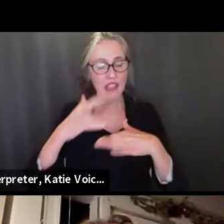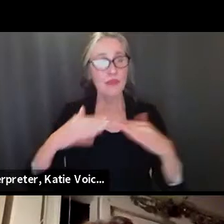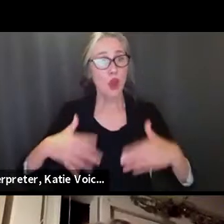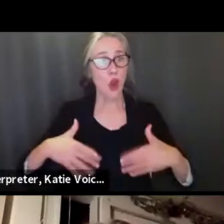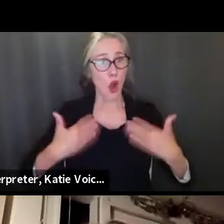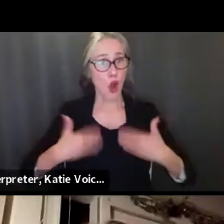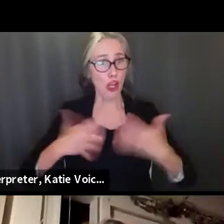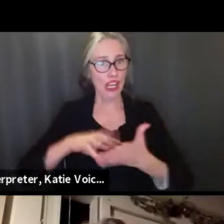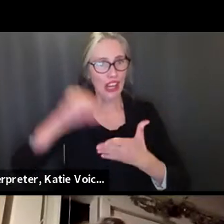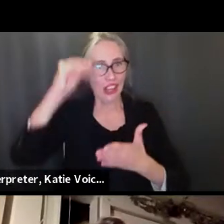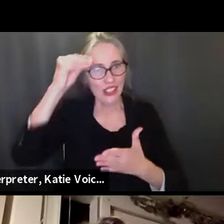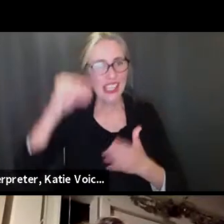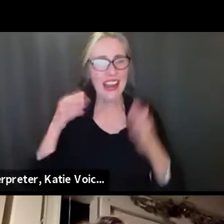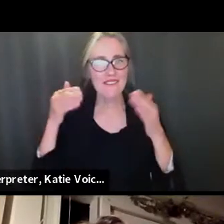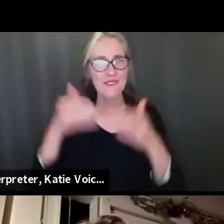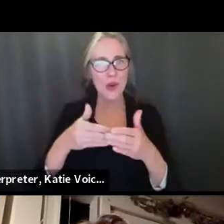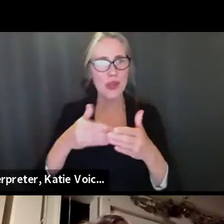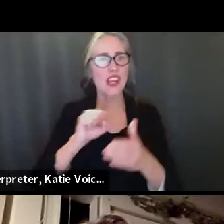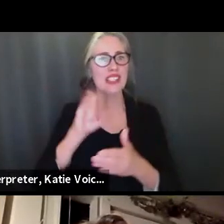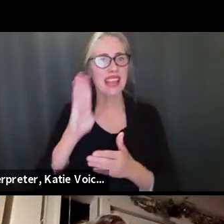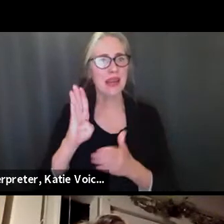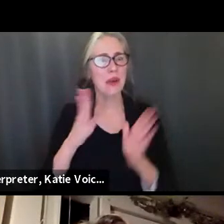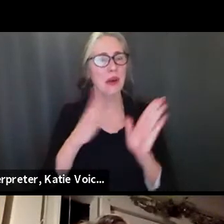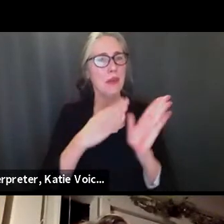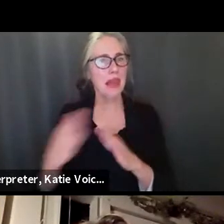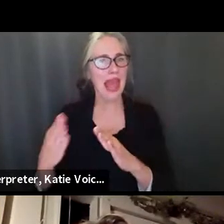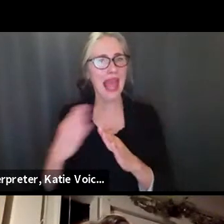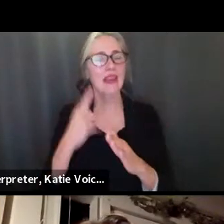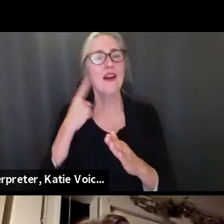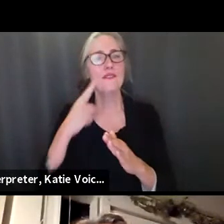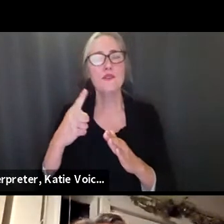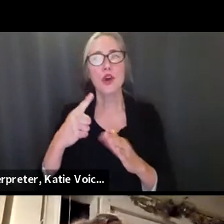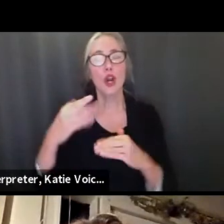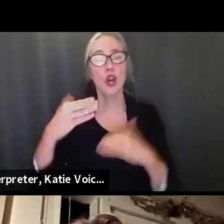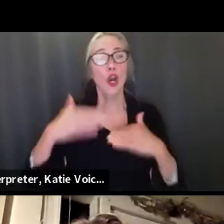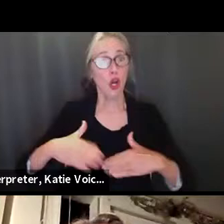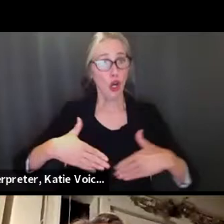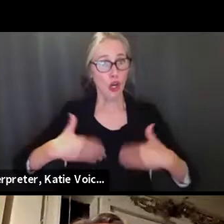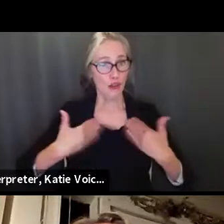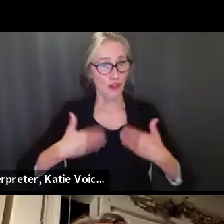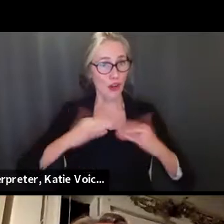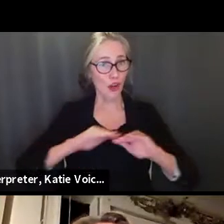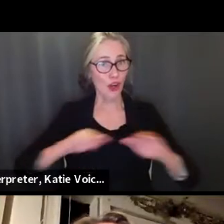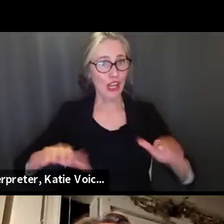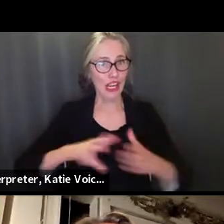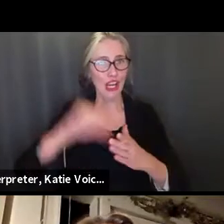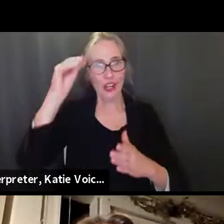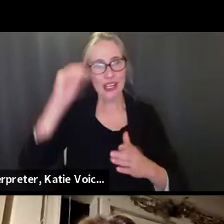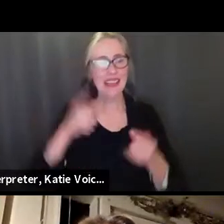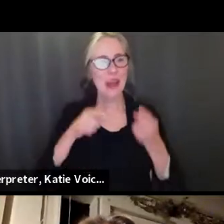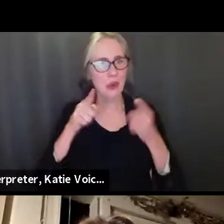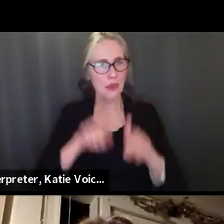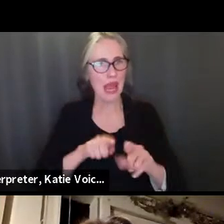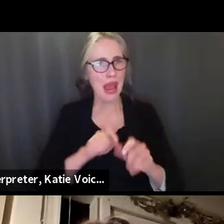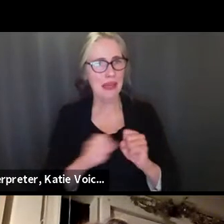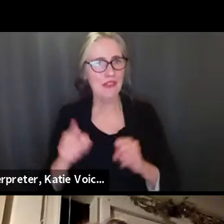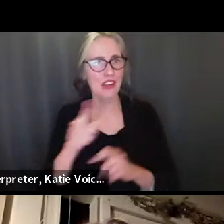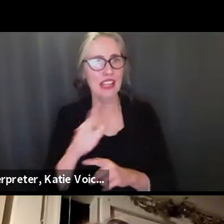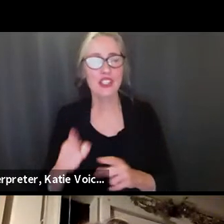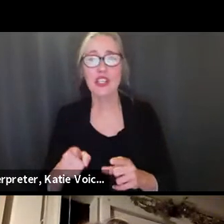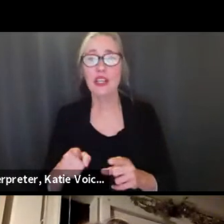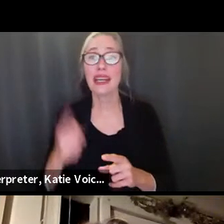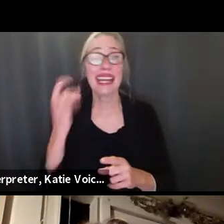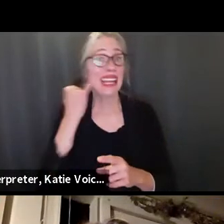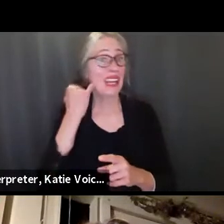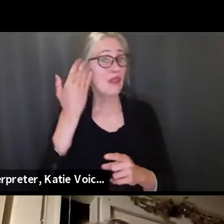Master Plan for Early Learning rollout that will be happening this next fiscal year. For those of you who are